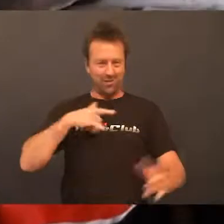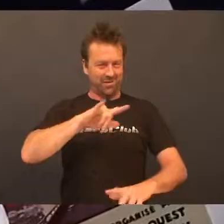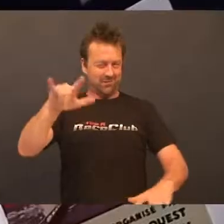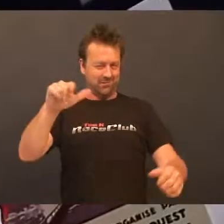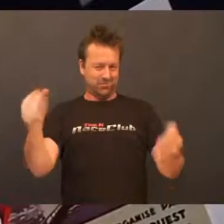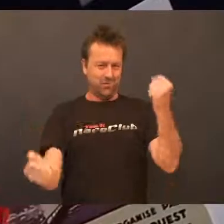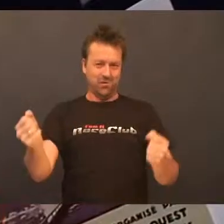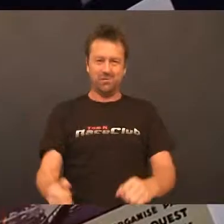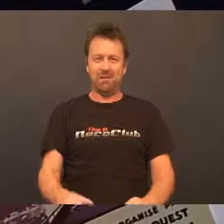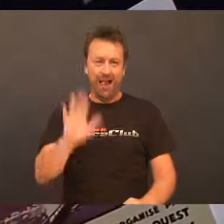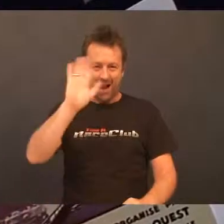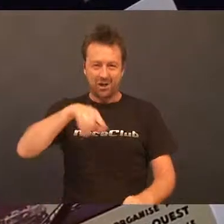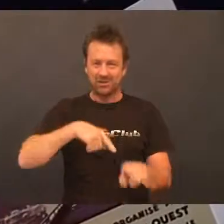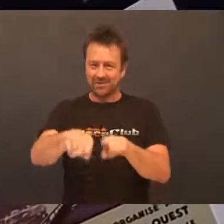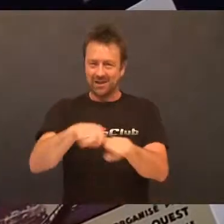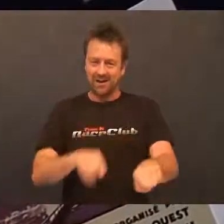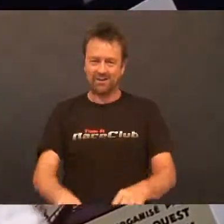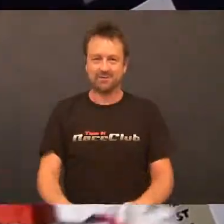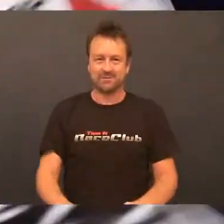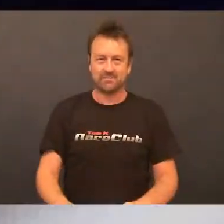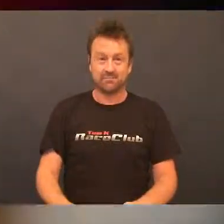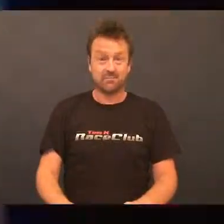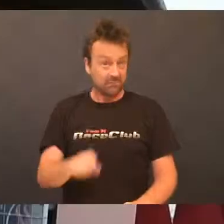Now that's a real driver. Let's start.